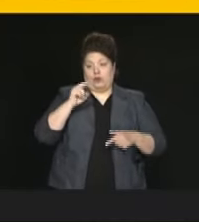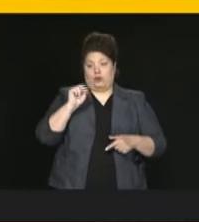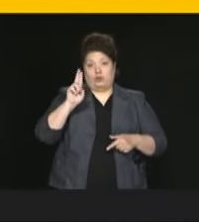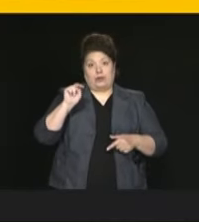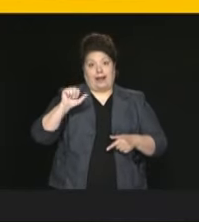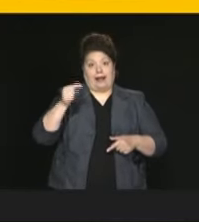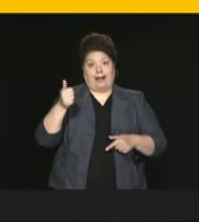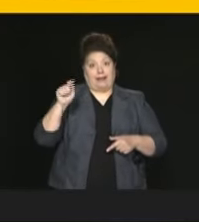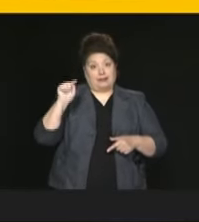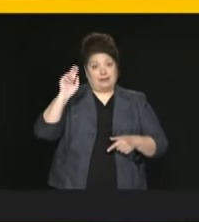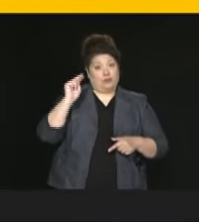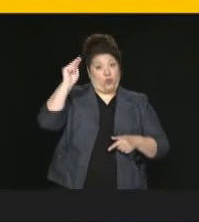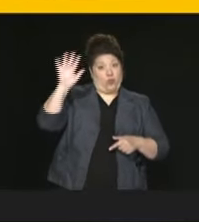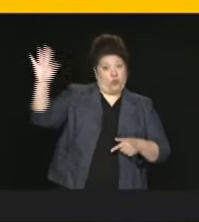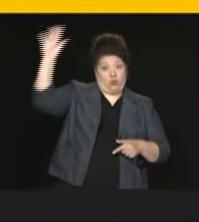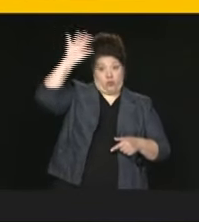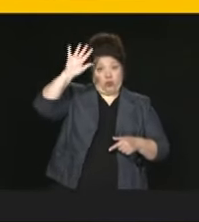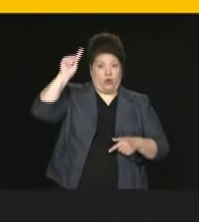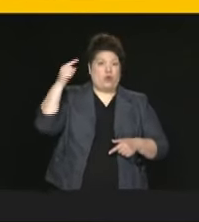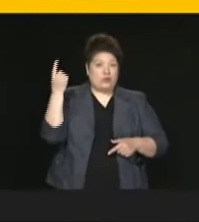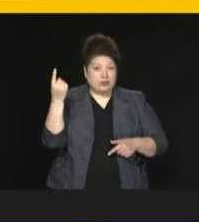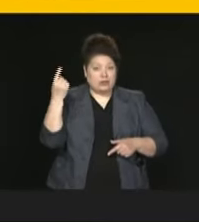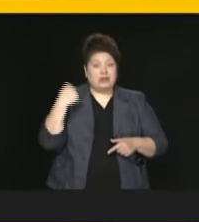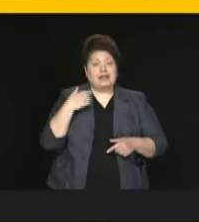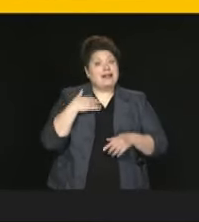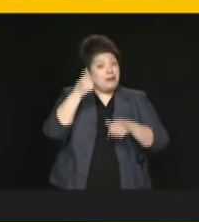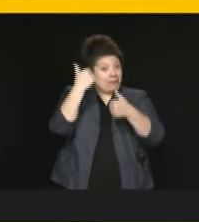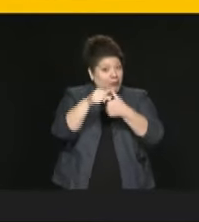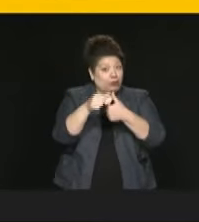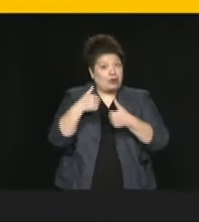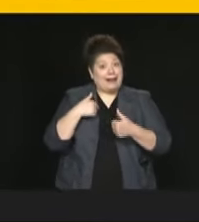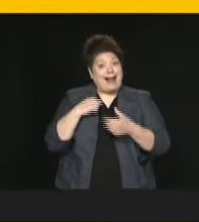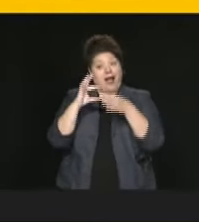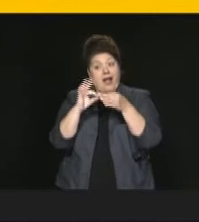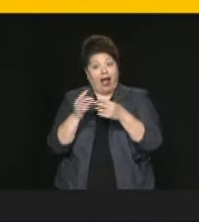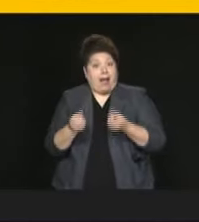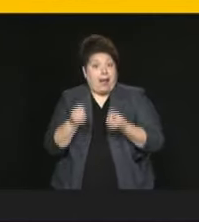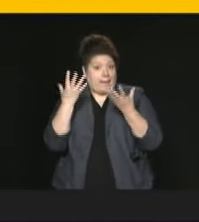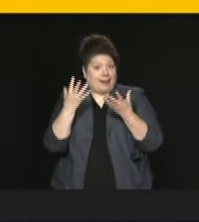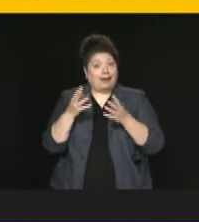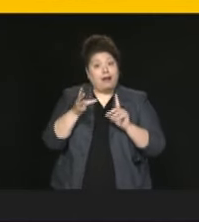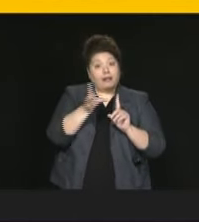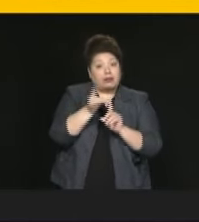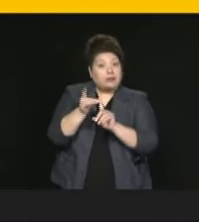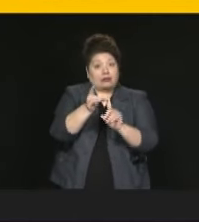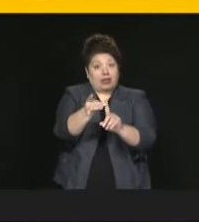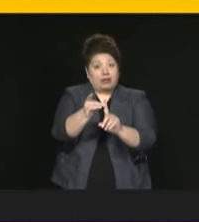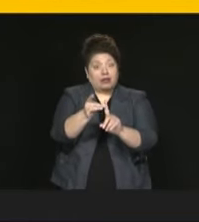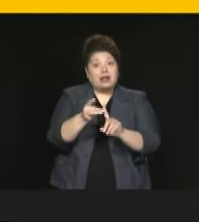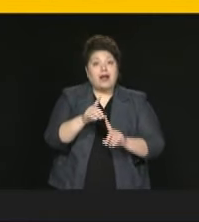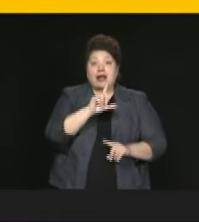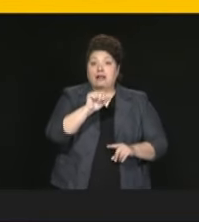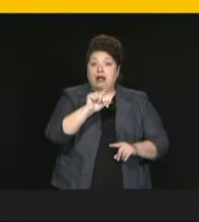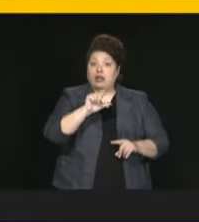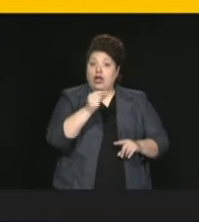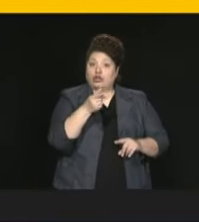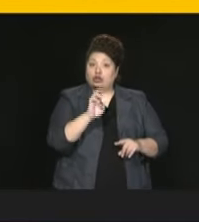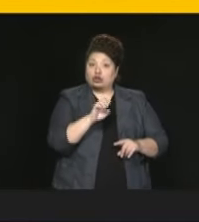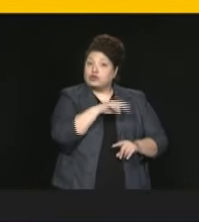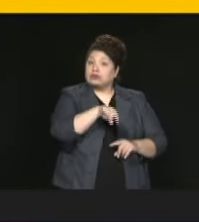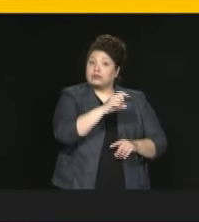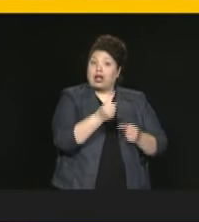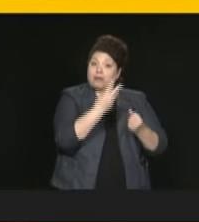people to remember the number that I gave at the outset, and if you look at the numbers in the far north in Lalosh, the number of positive cases is at about 170